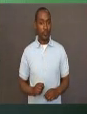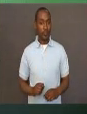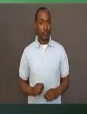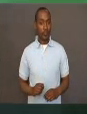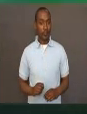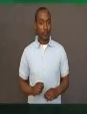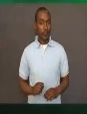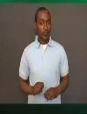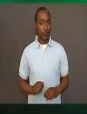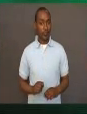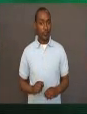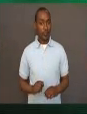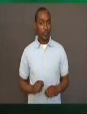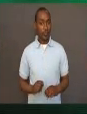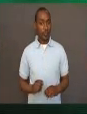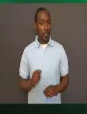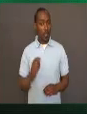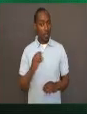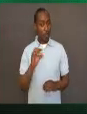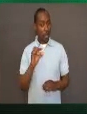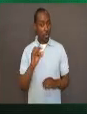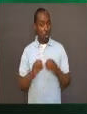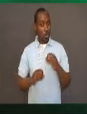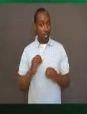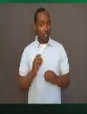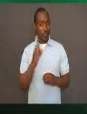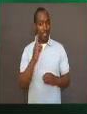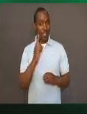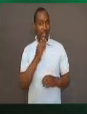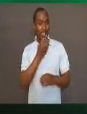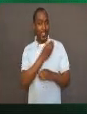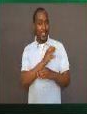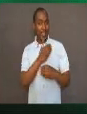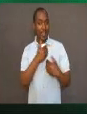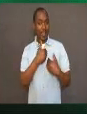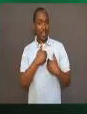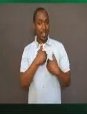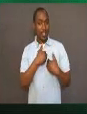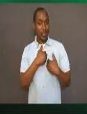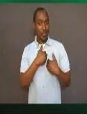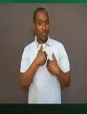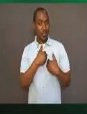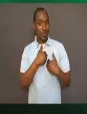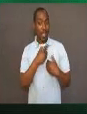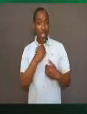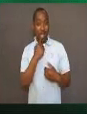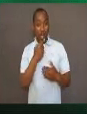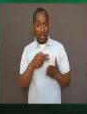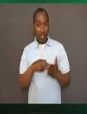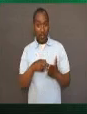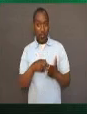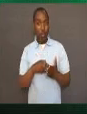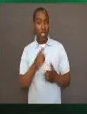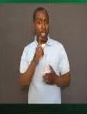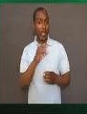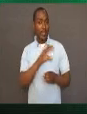They can be unicellular, which means organisms that consist of only